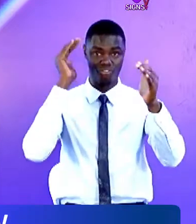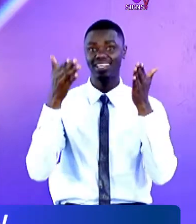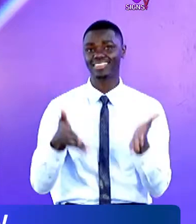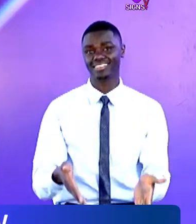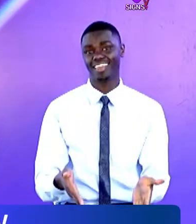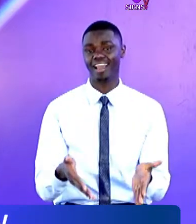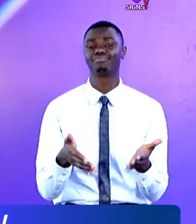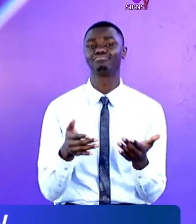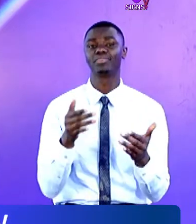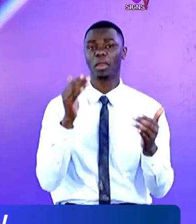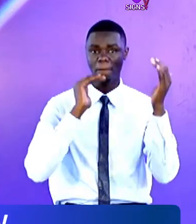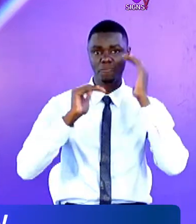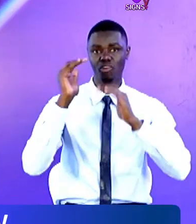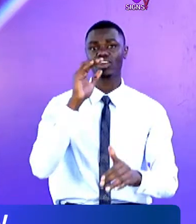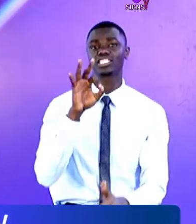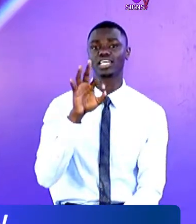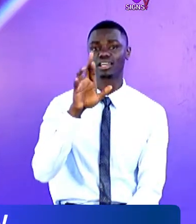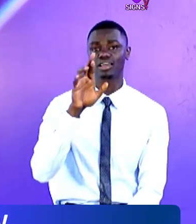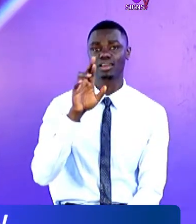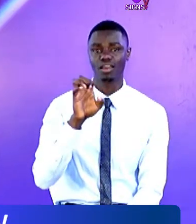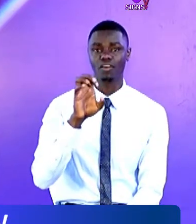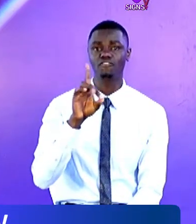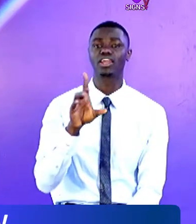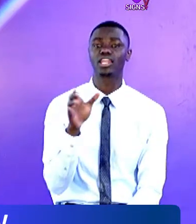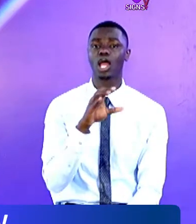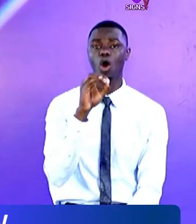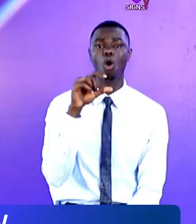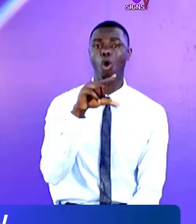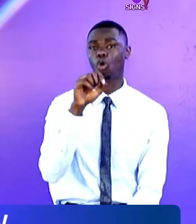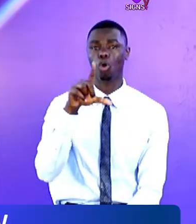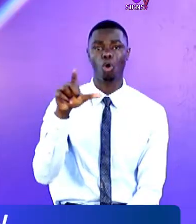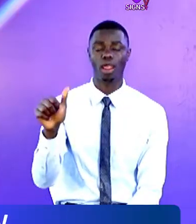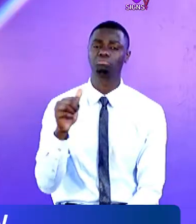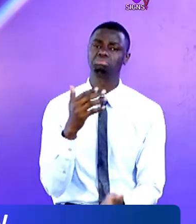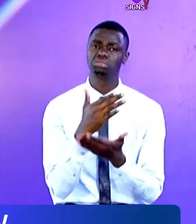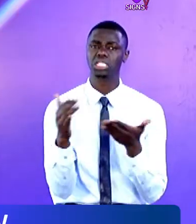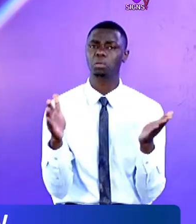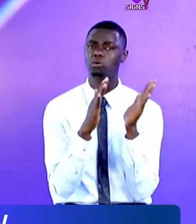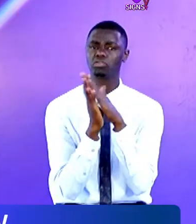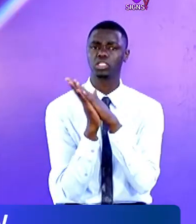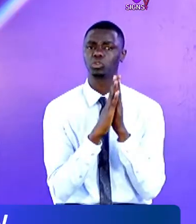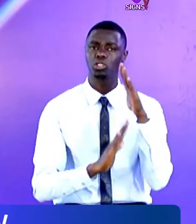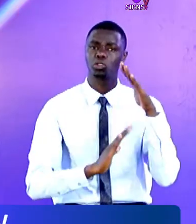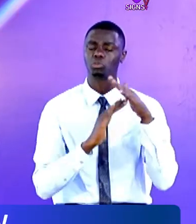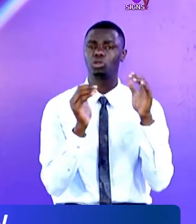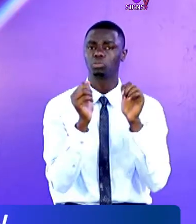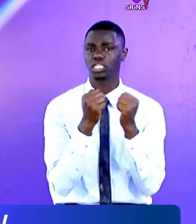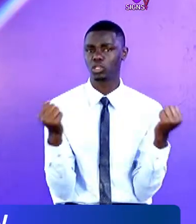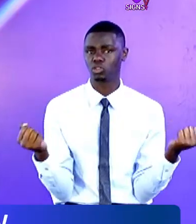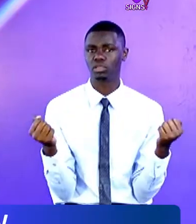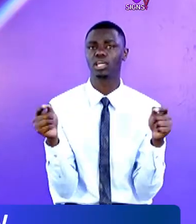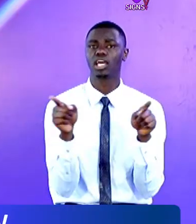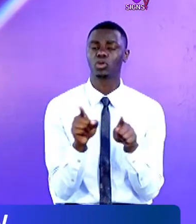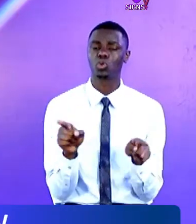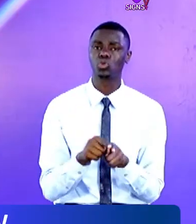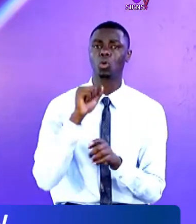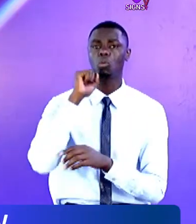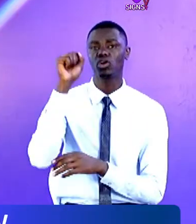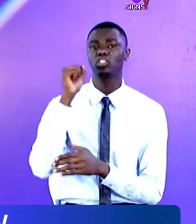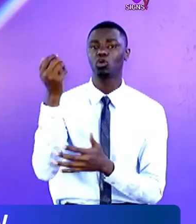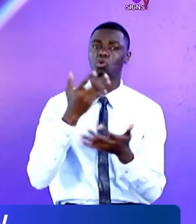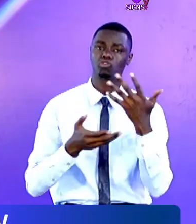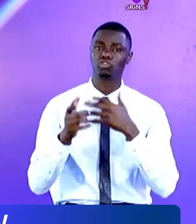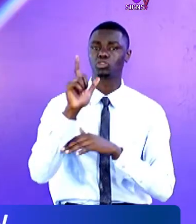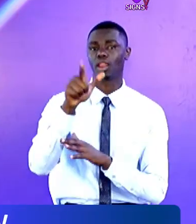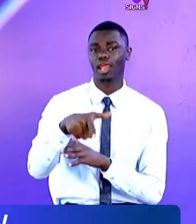This morning, Professor Fred Ogola, and we're going to be going through some of the stories that are making headlines in the dailies, and of course, our maiden political conversation later